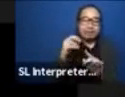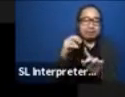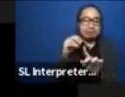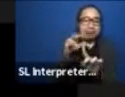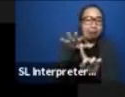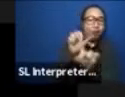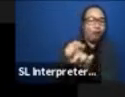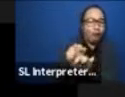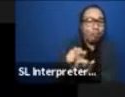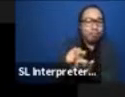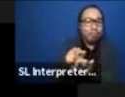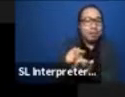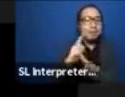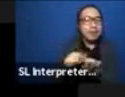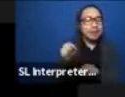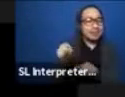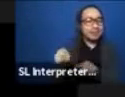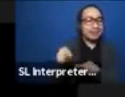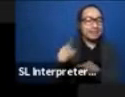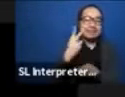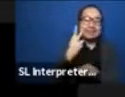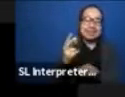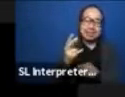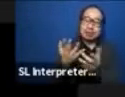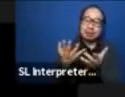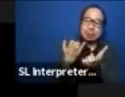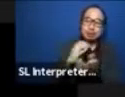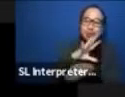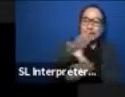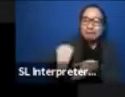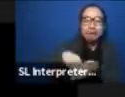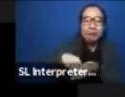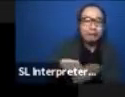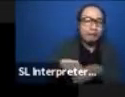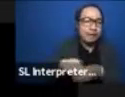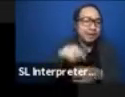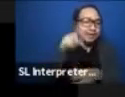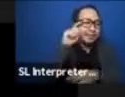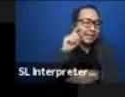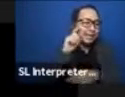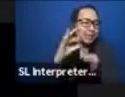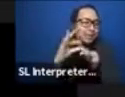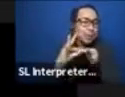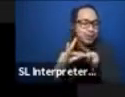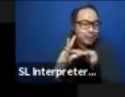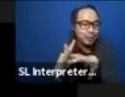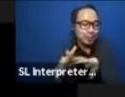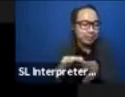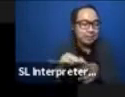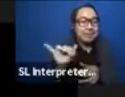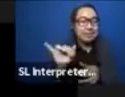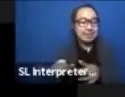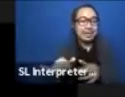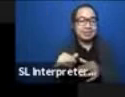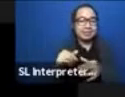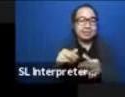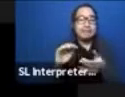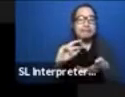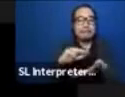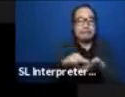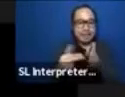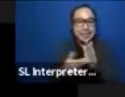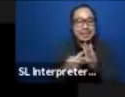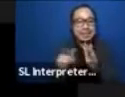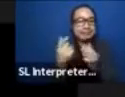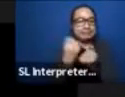certain taboo to indulging in sexual relations. So that's where the definition of safety came out in this